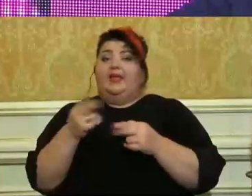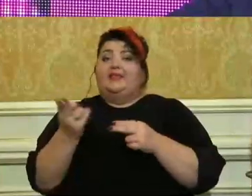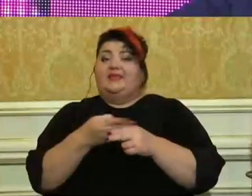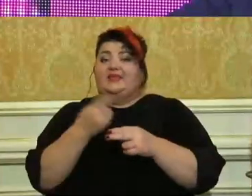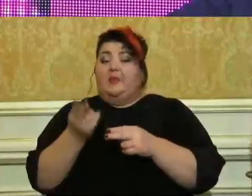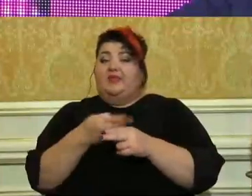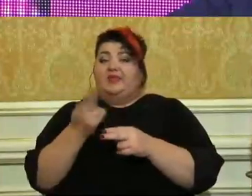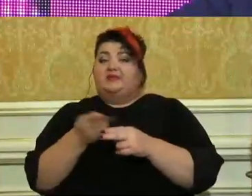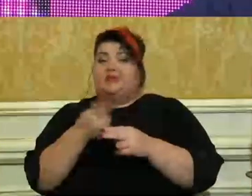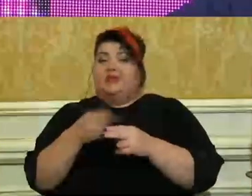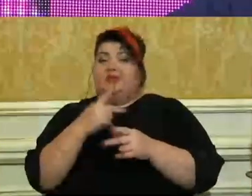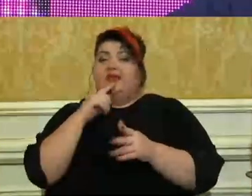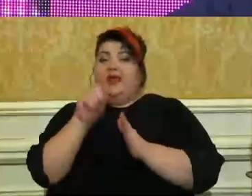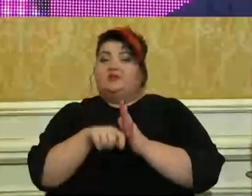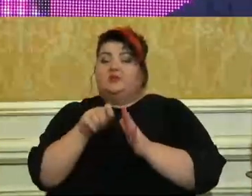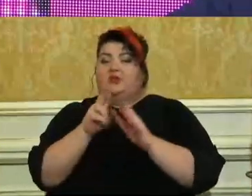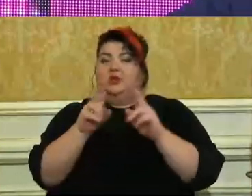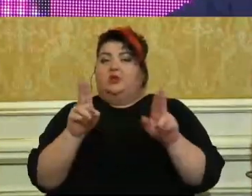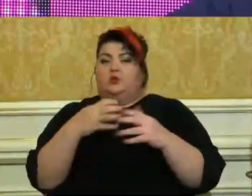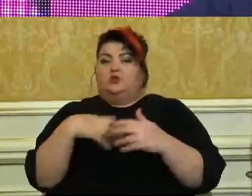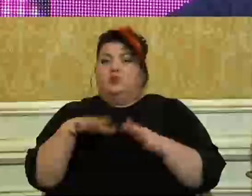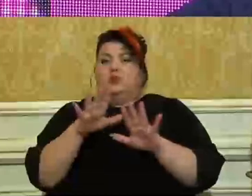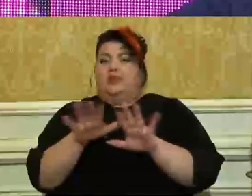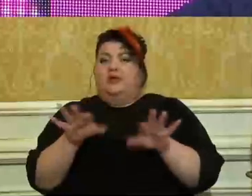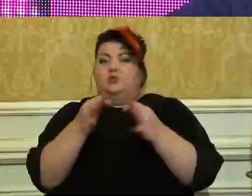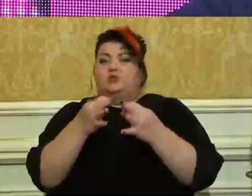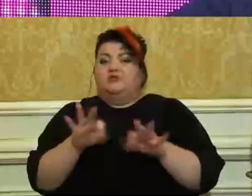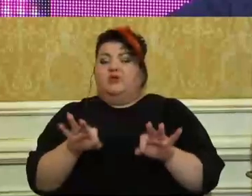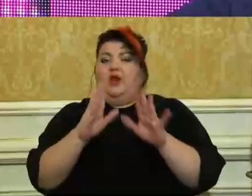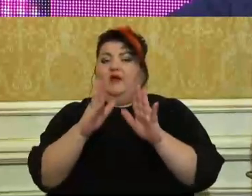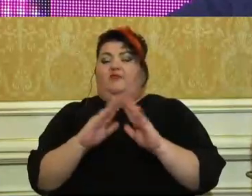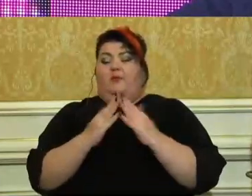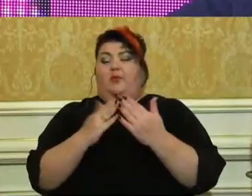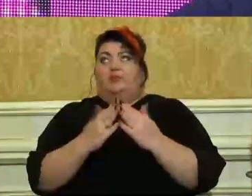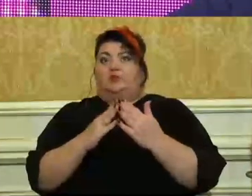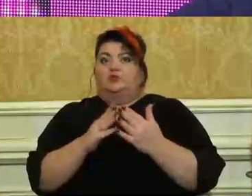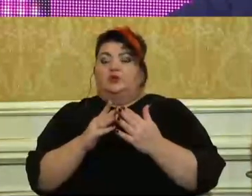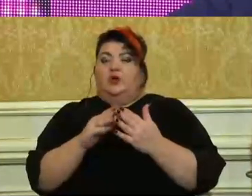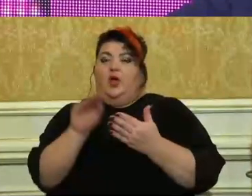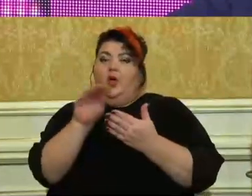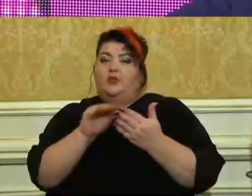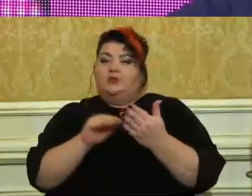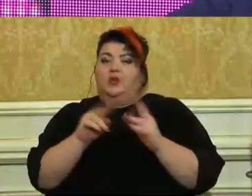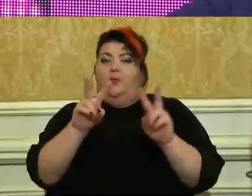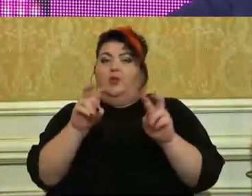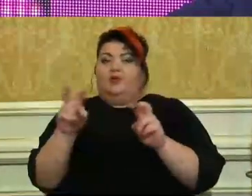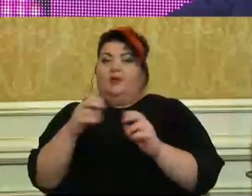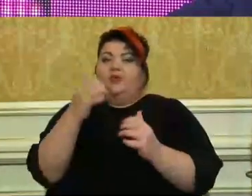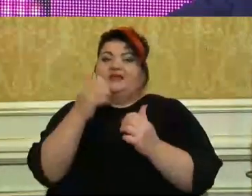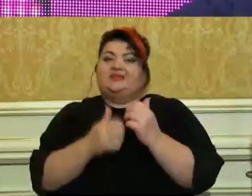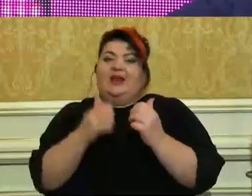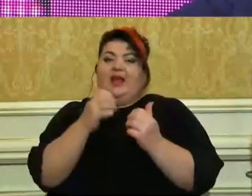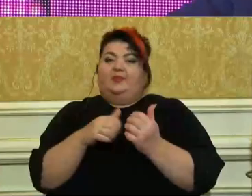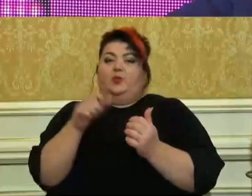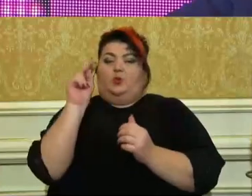during the anti-discrimination expertise, we would like to say that the third of that manuals are quite okay so well. And we cannot